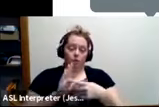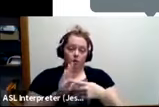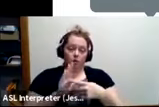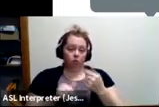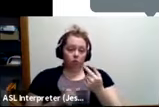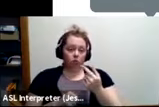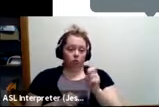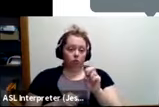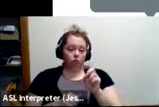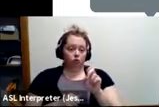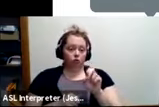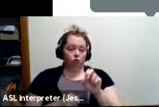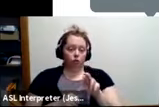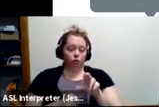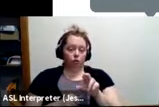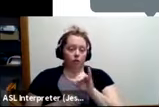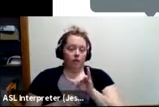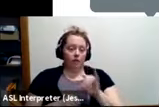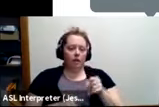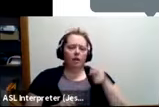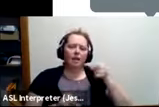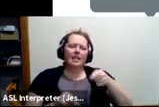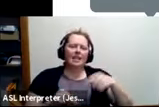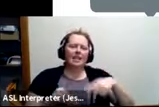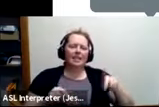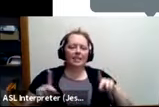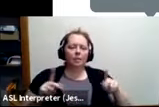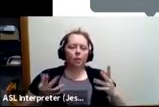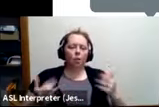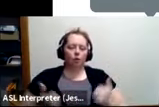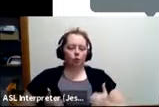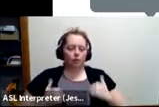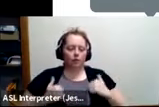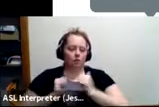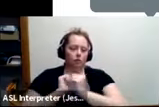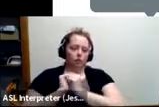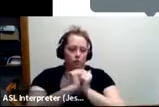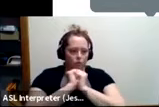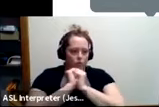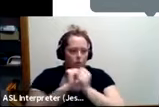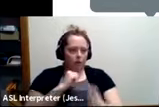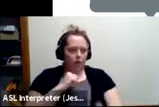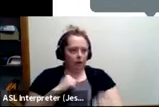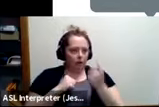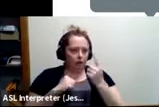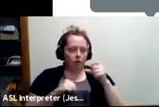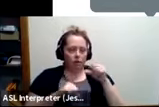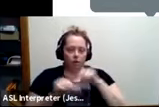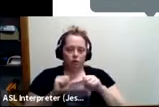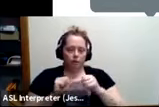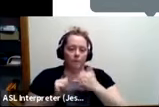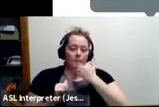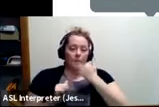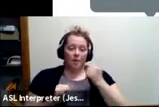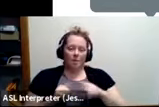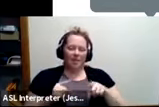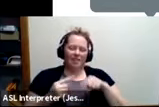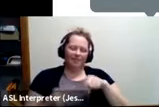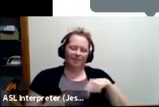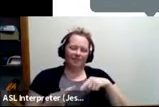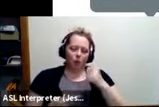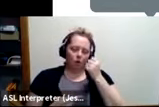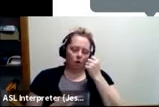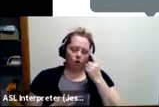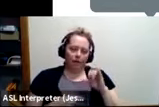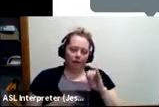these people would all like to live together and to understand each other better, but they're having trouble starting that conversation. So they